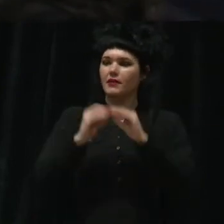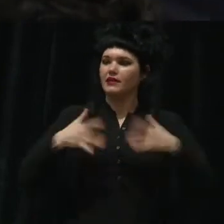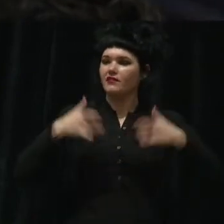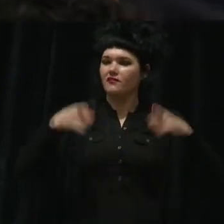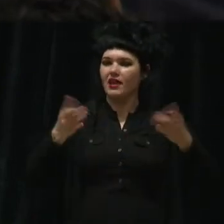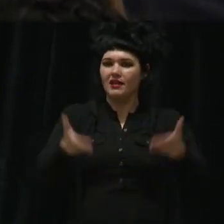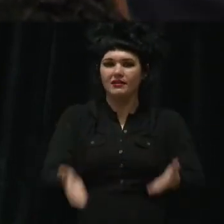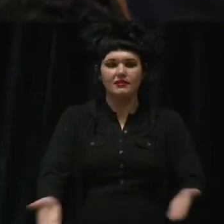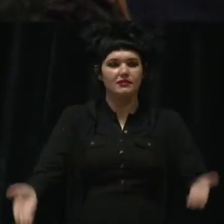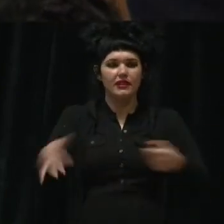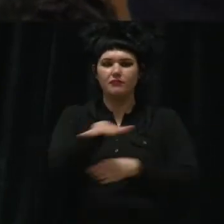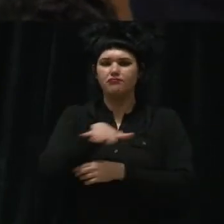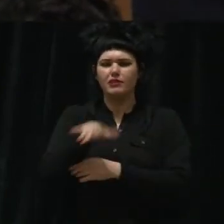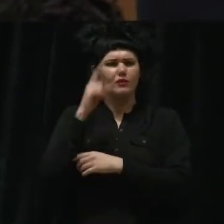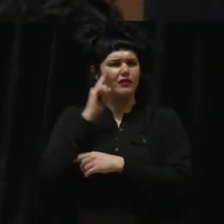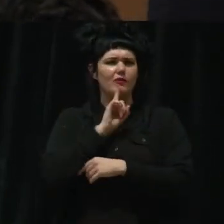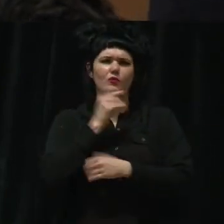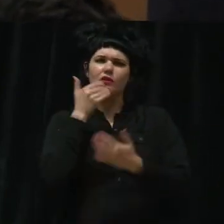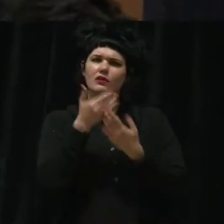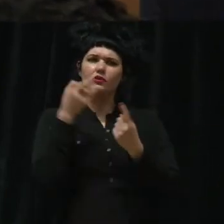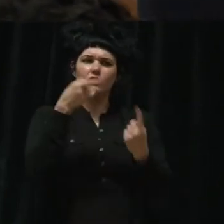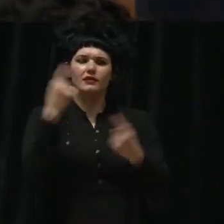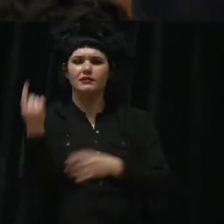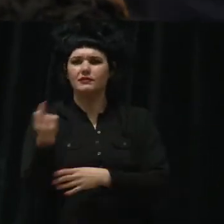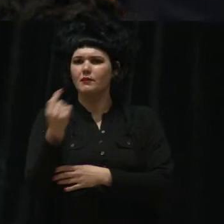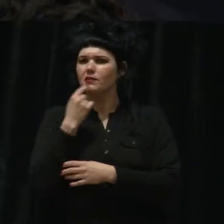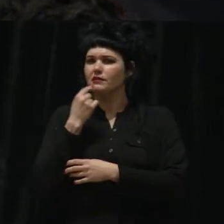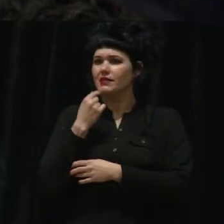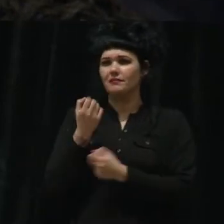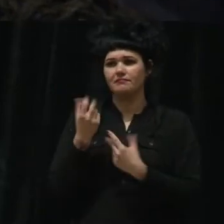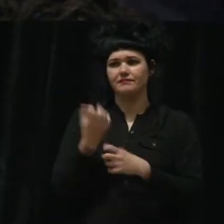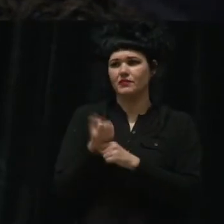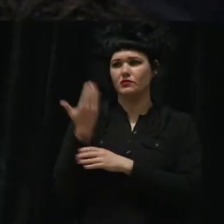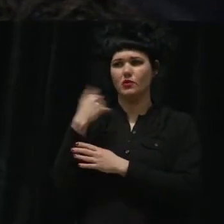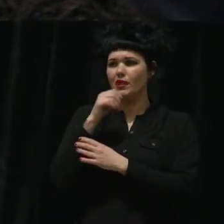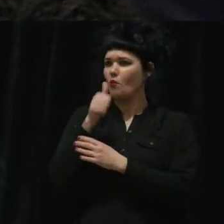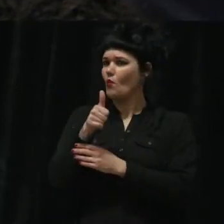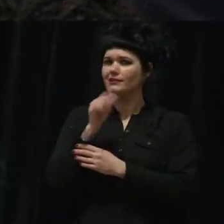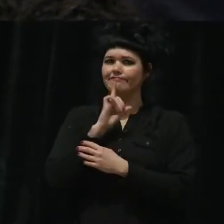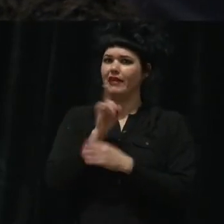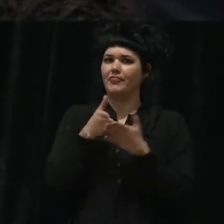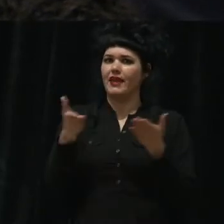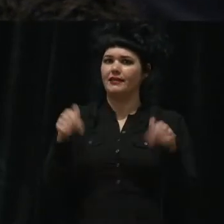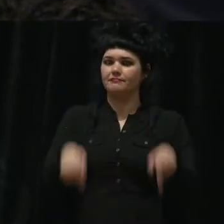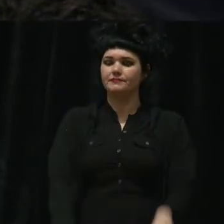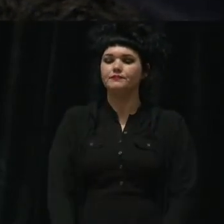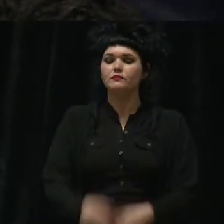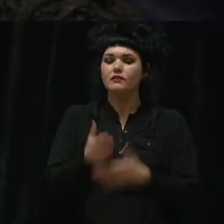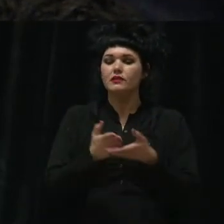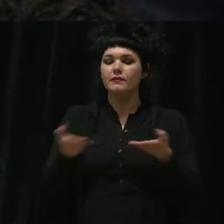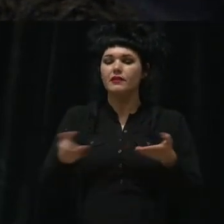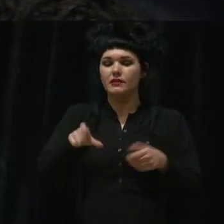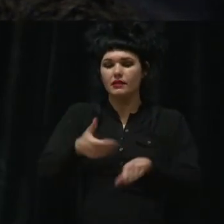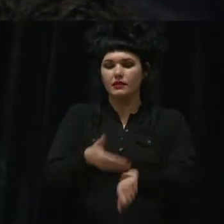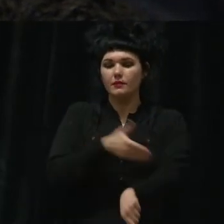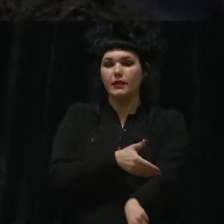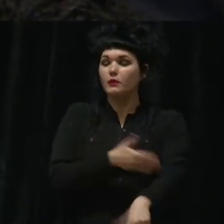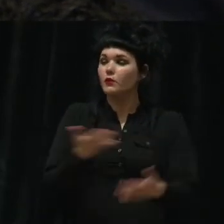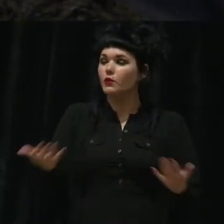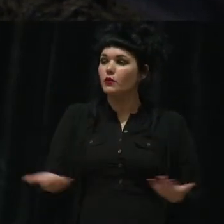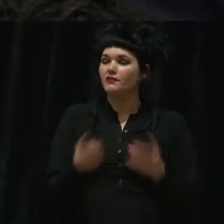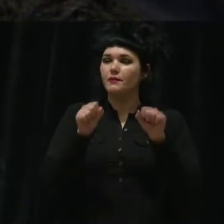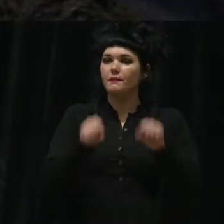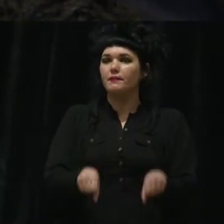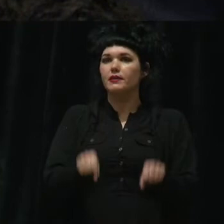that that was really good because somebody said 10 years ago that wasn't a thing. Some things that we think need to be improved,